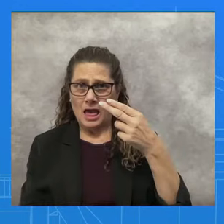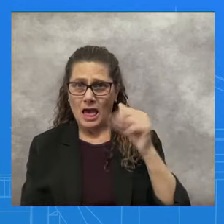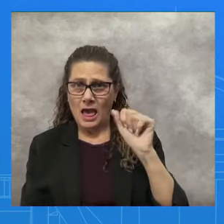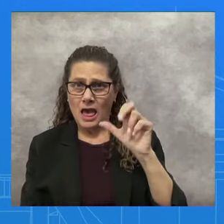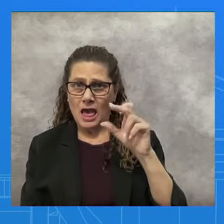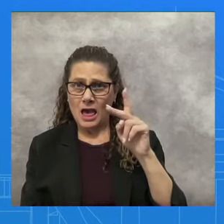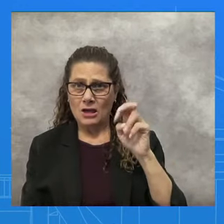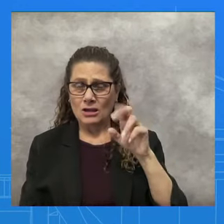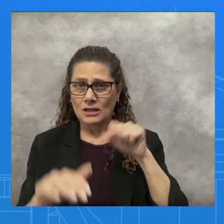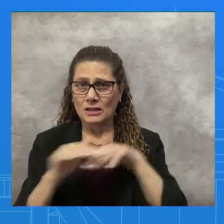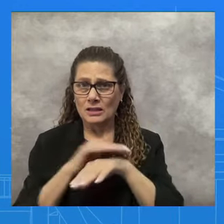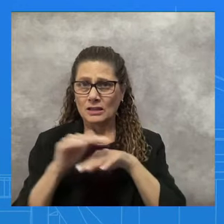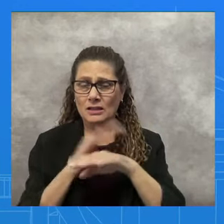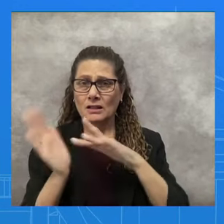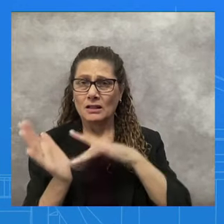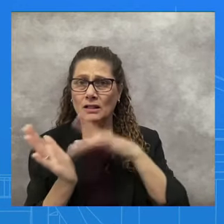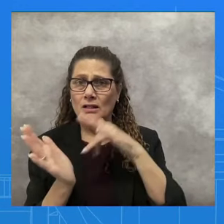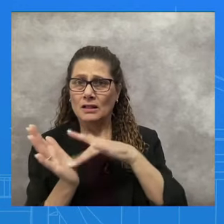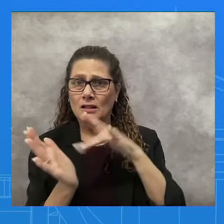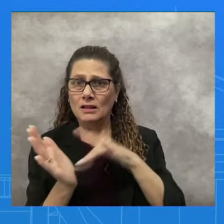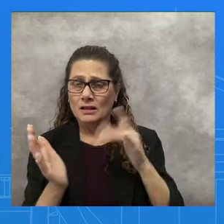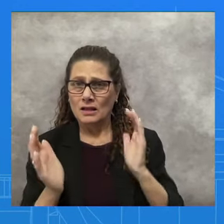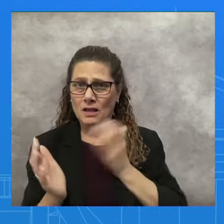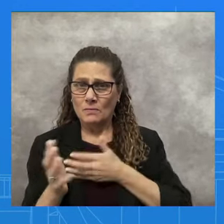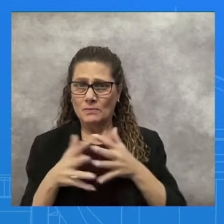make sure that,